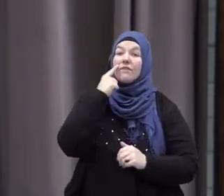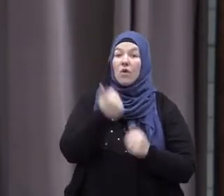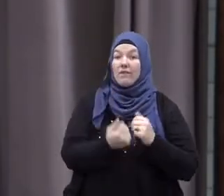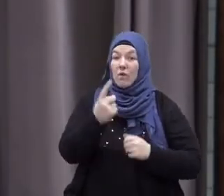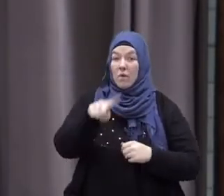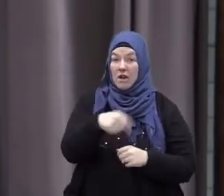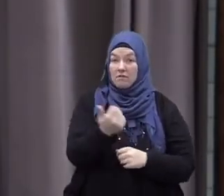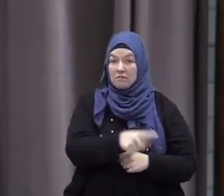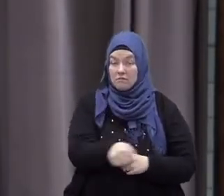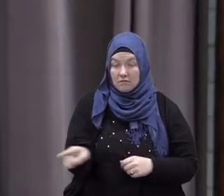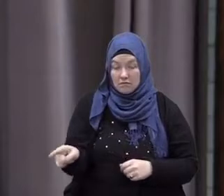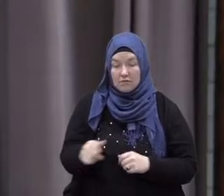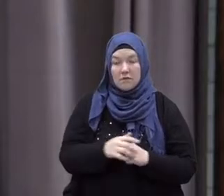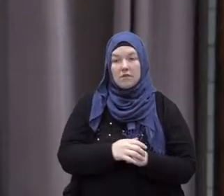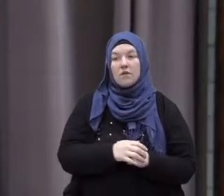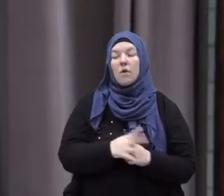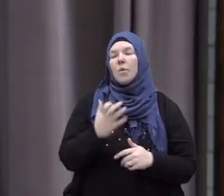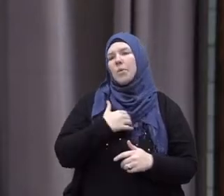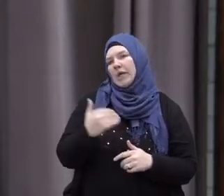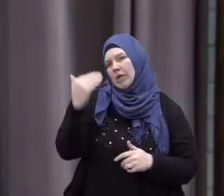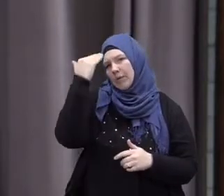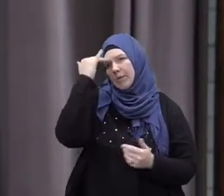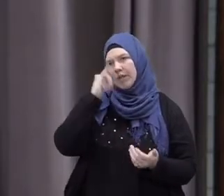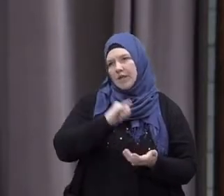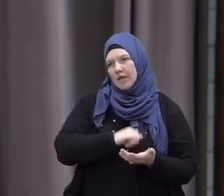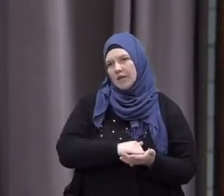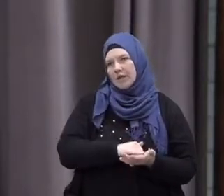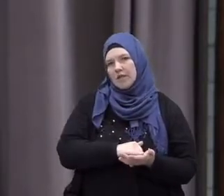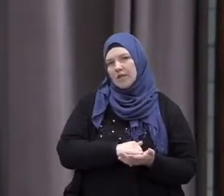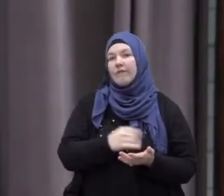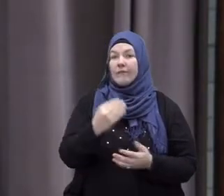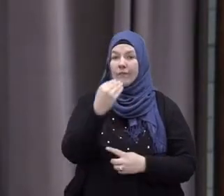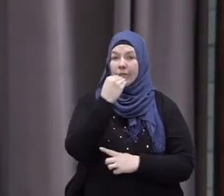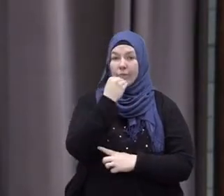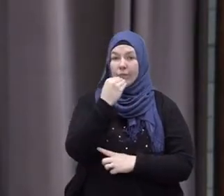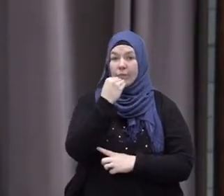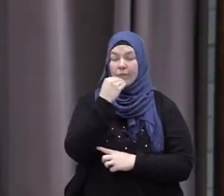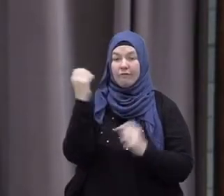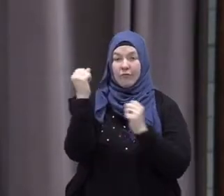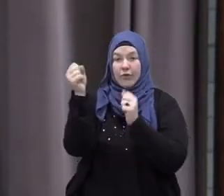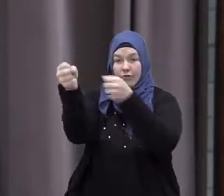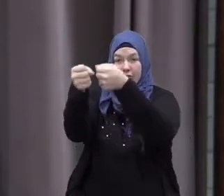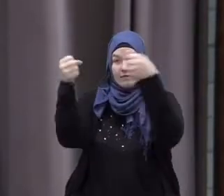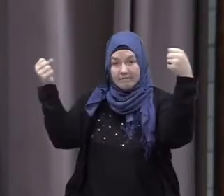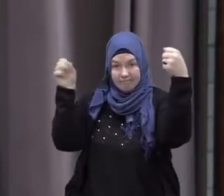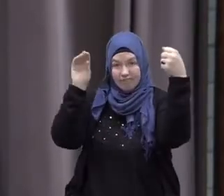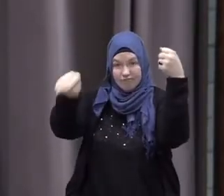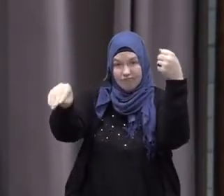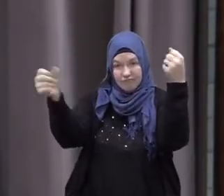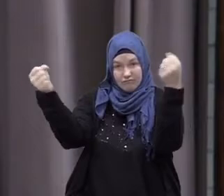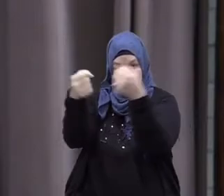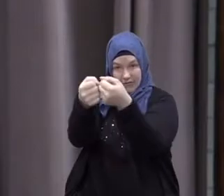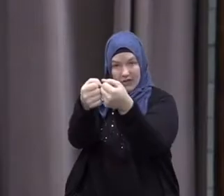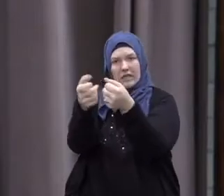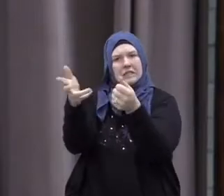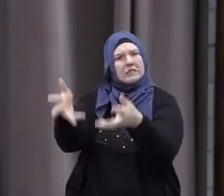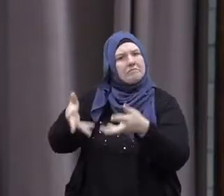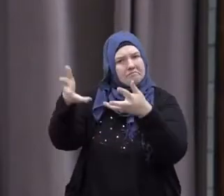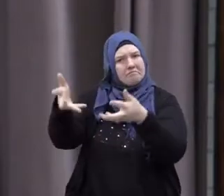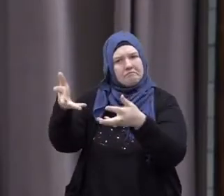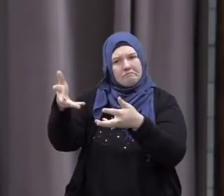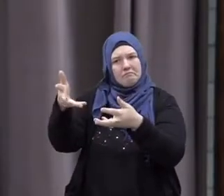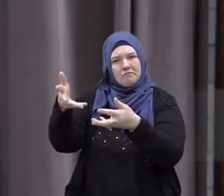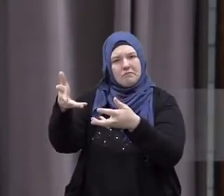everybody, we know that food in the refrigerator can only stay